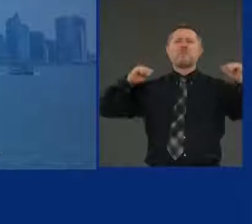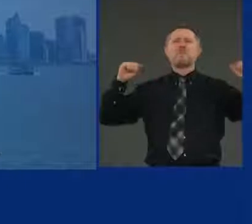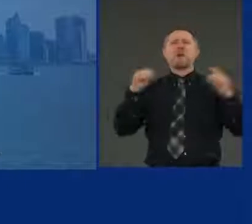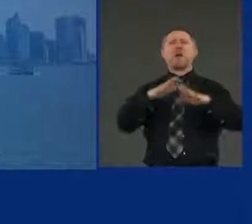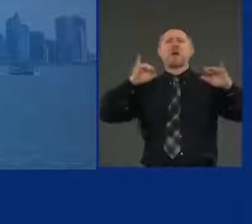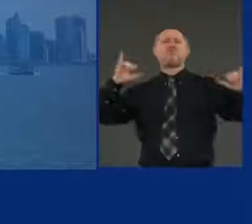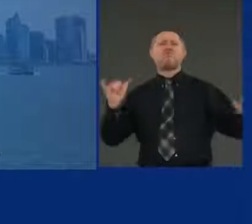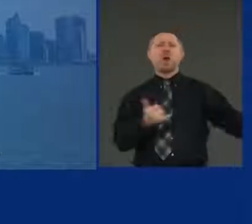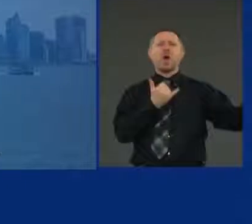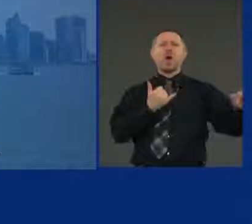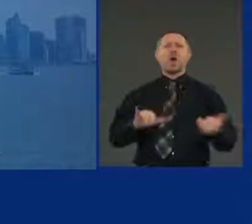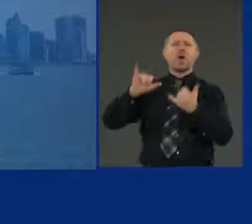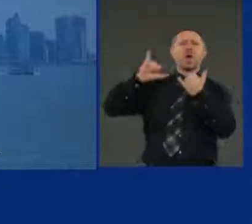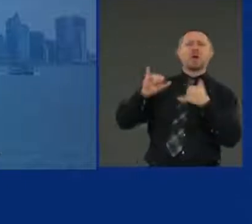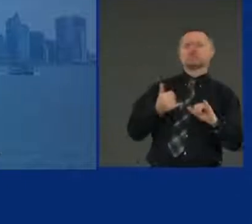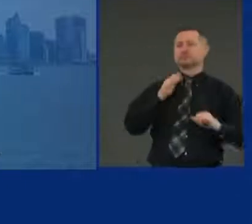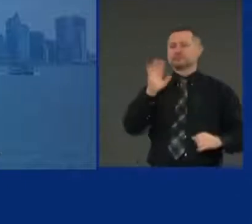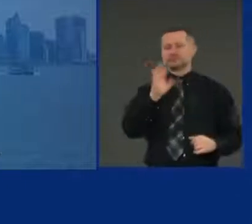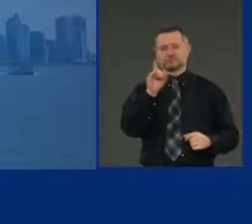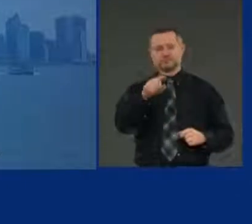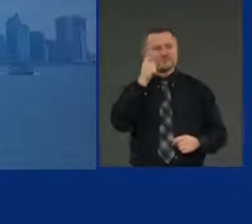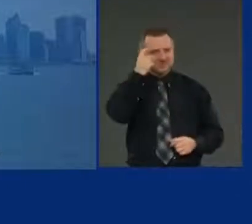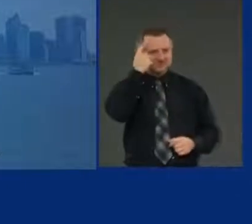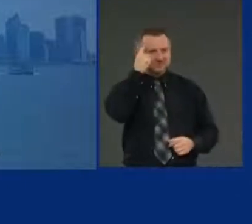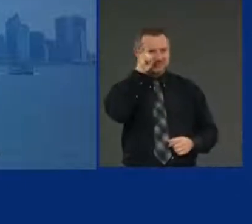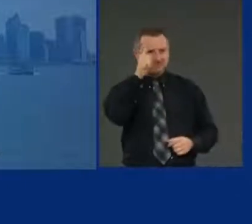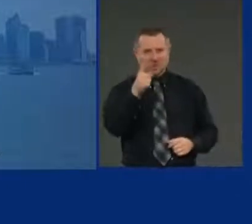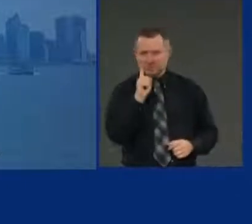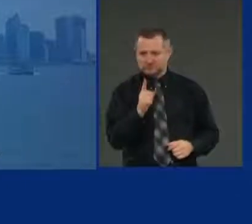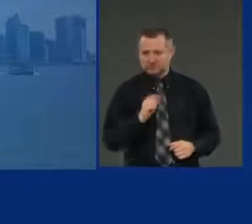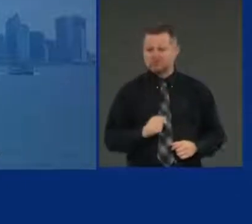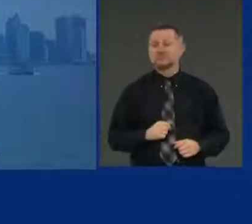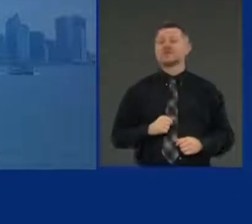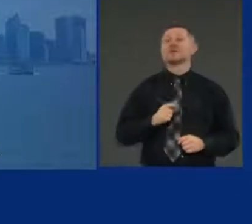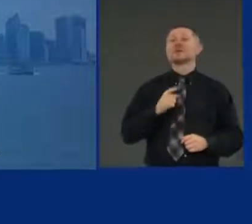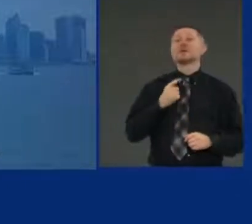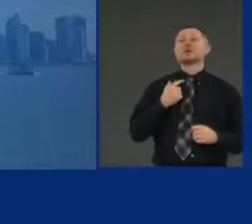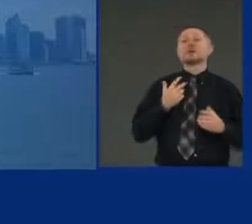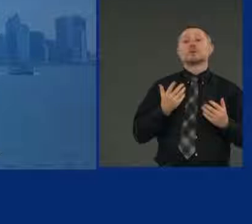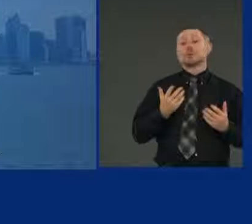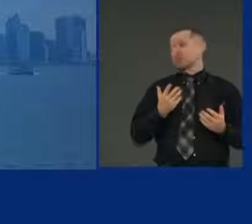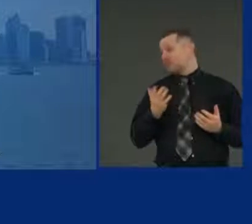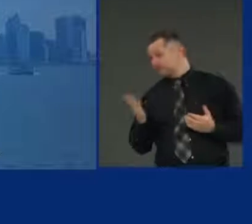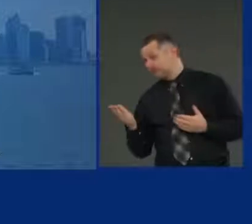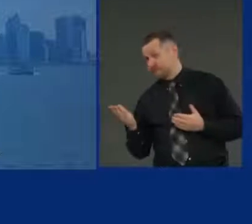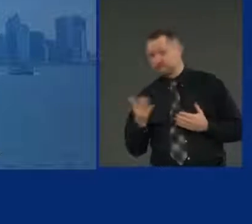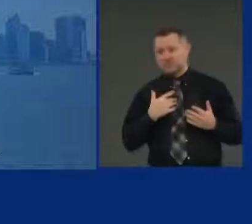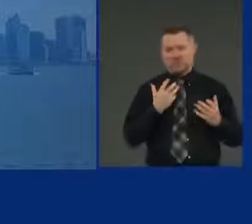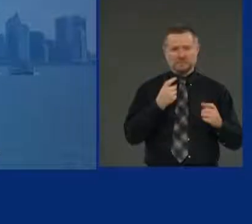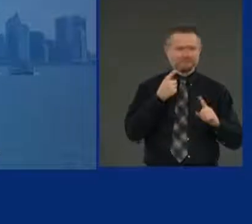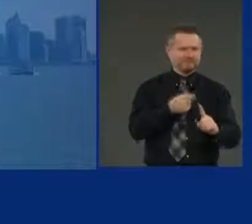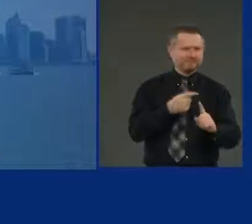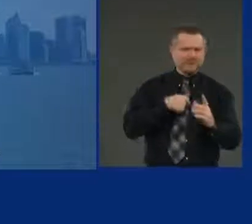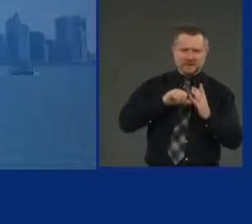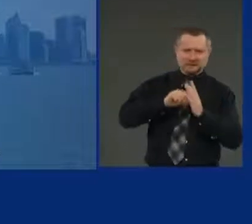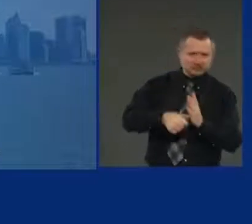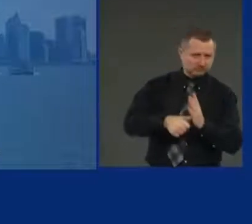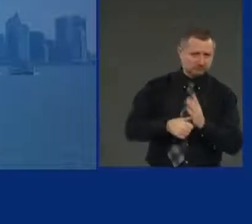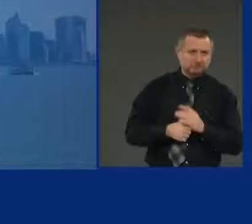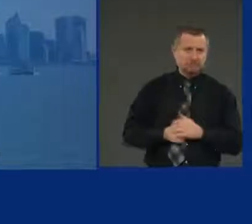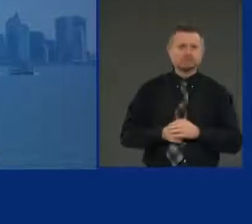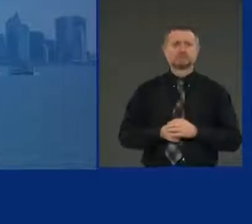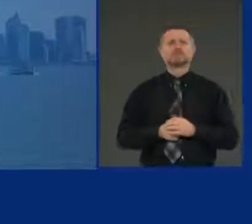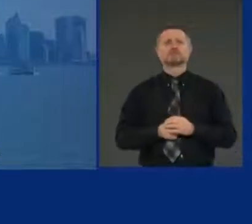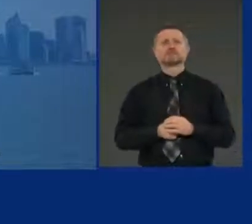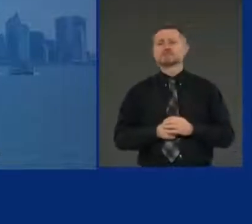smart. And we're going to remind New Yorkers of that. I want to make one point about